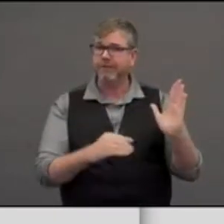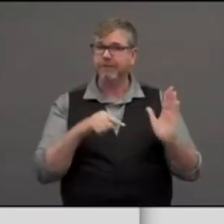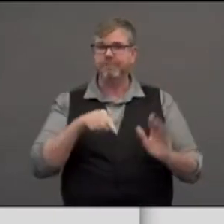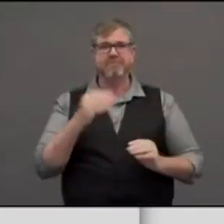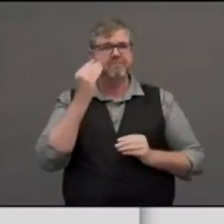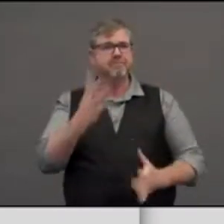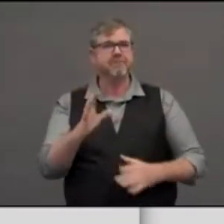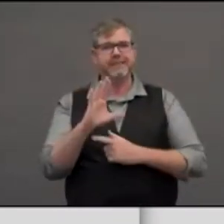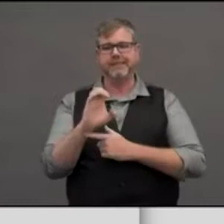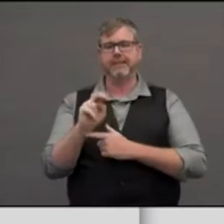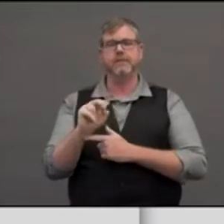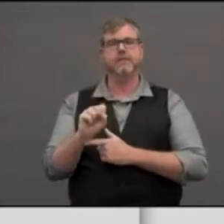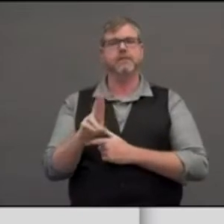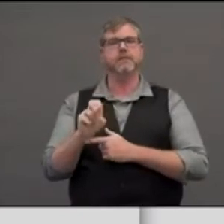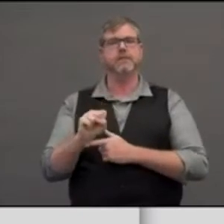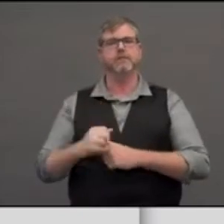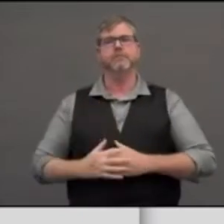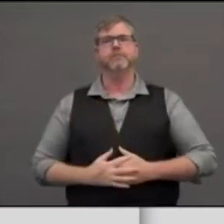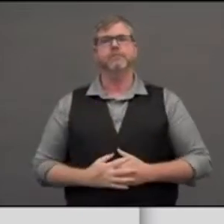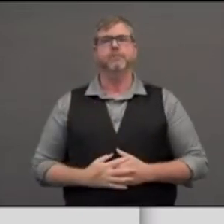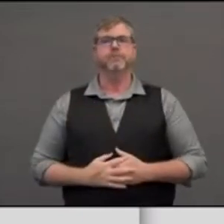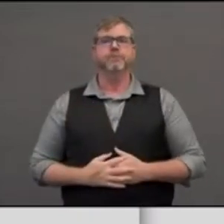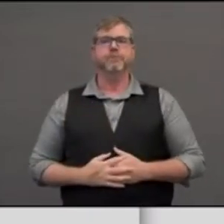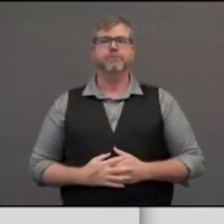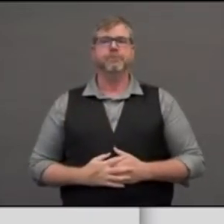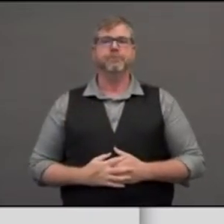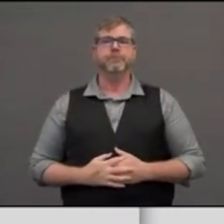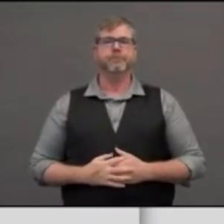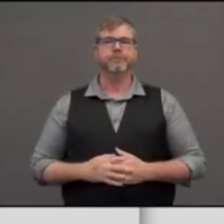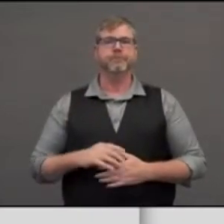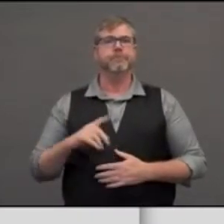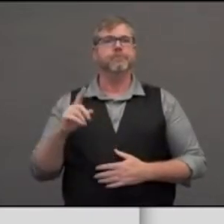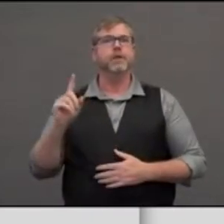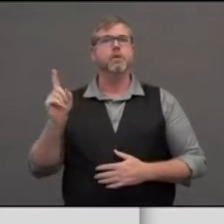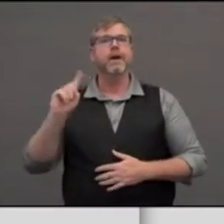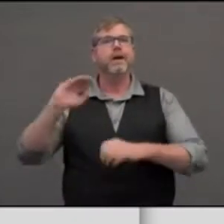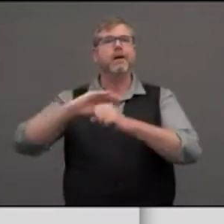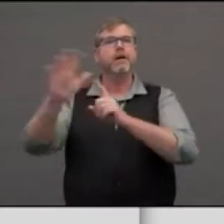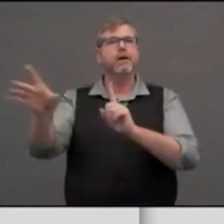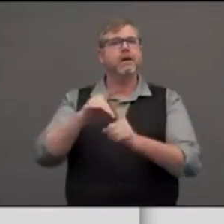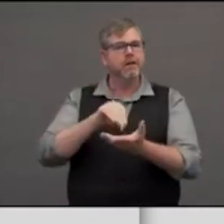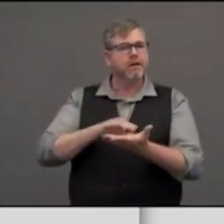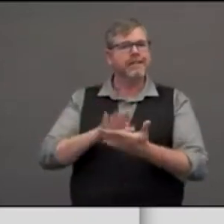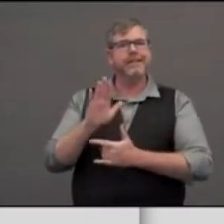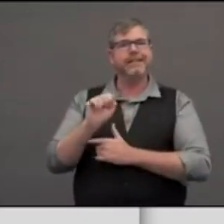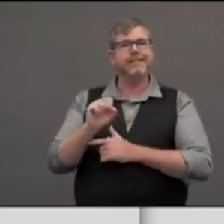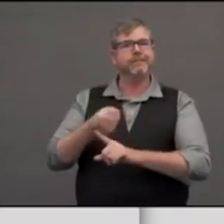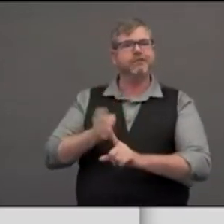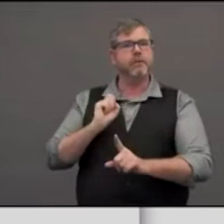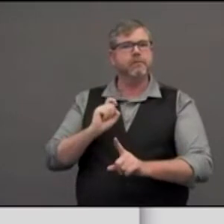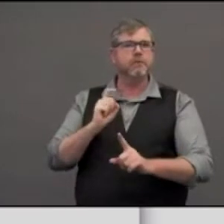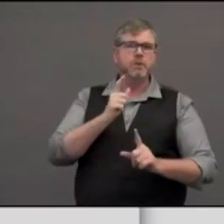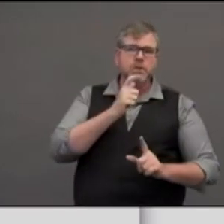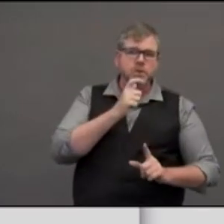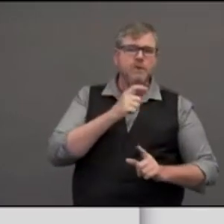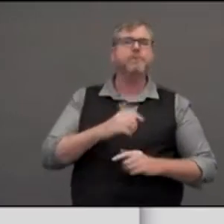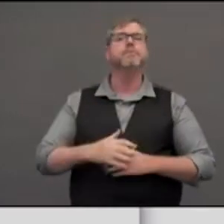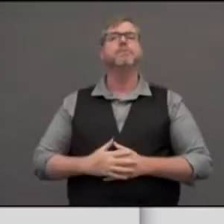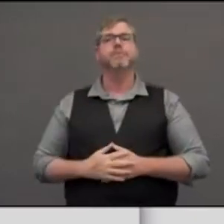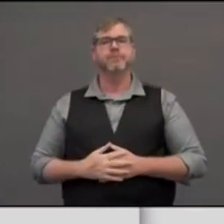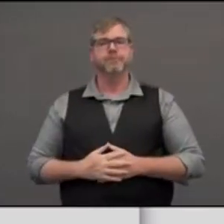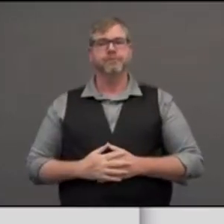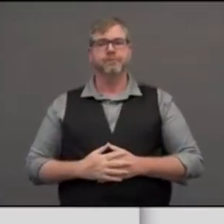the cases, and who are the cases? And you can see in the blue bars, number one, that blue bars are in every